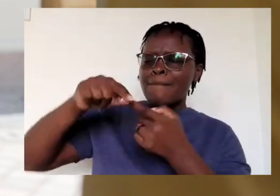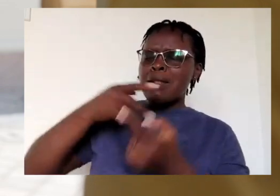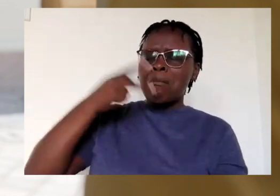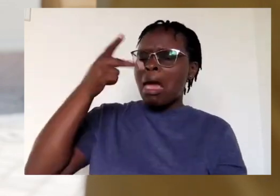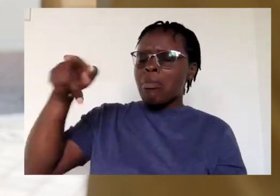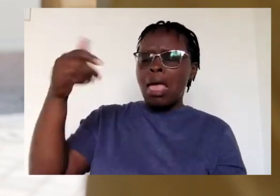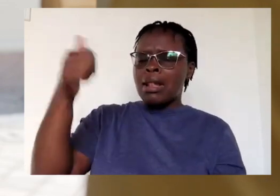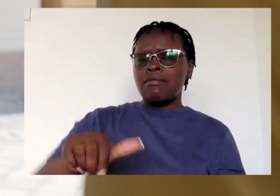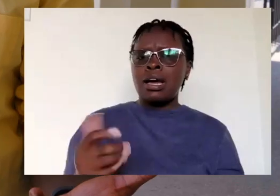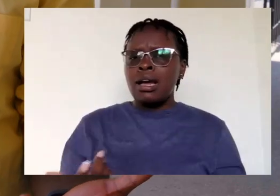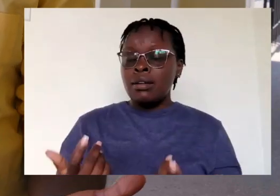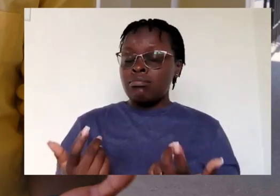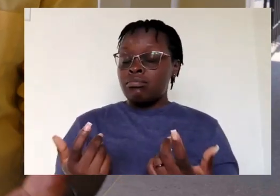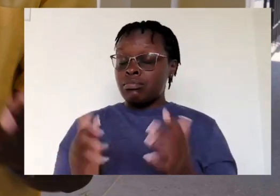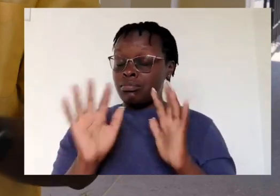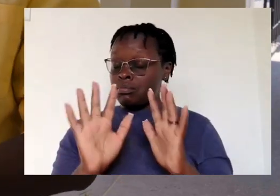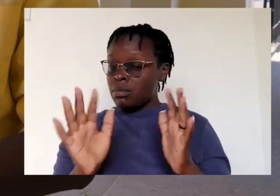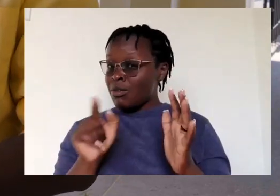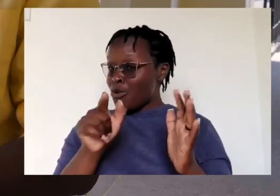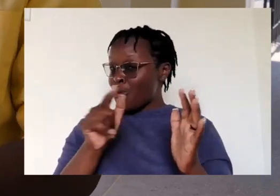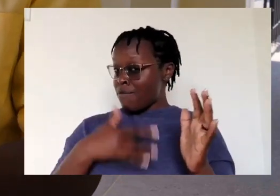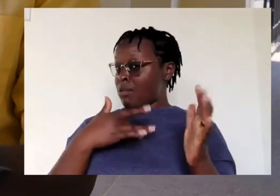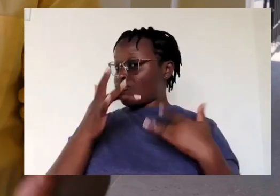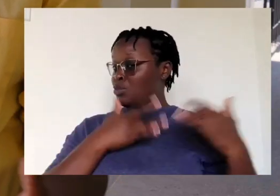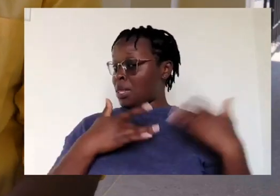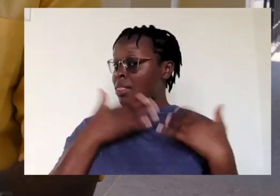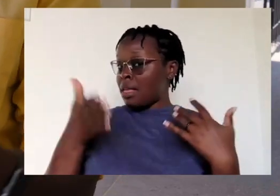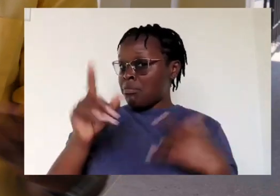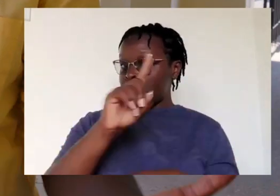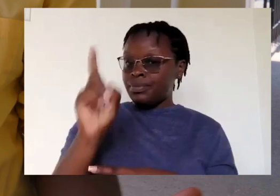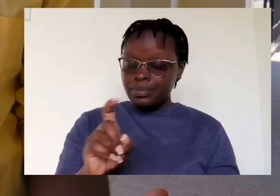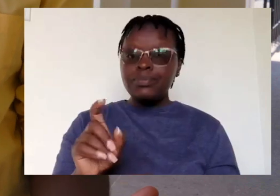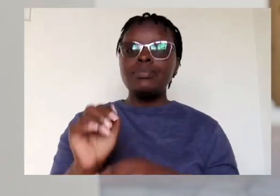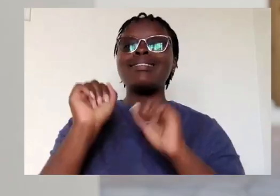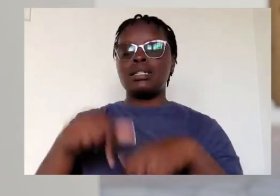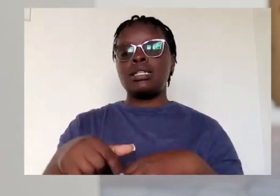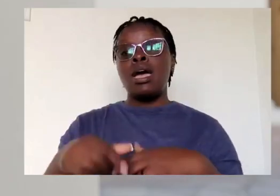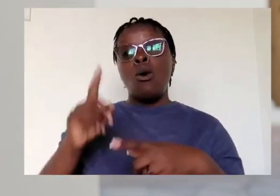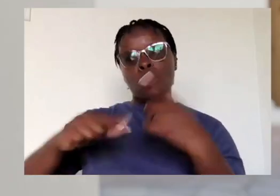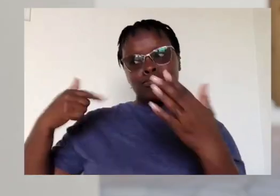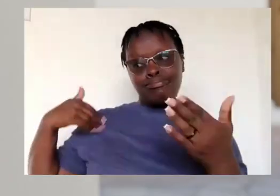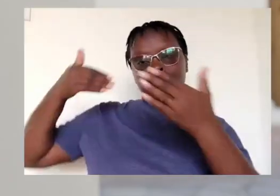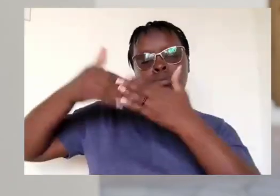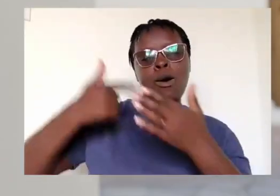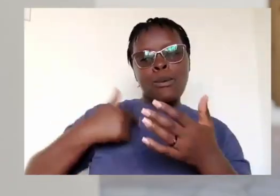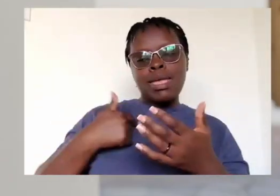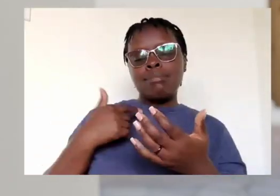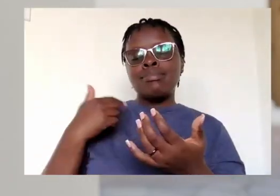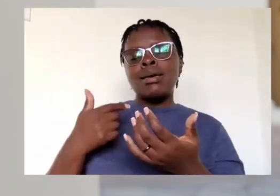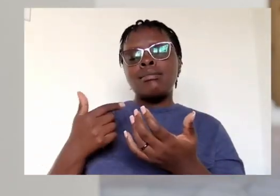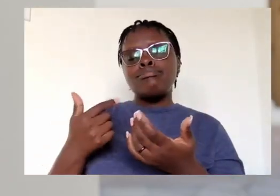but the parents have been left out. Is it a concern to you that they're being left out, and what are you doing? What we've done is come up with